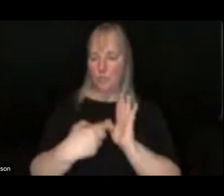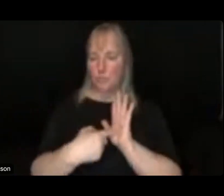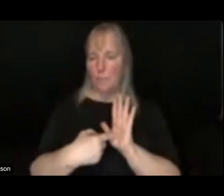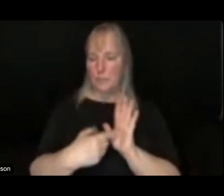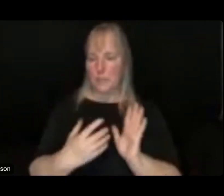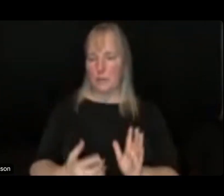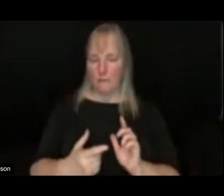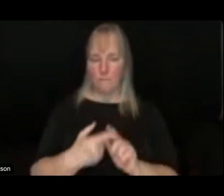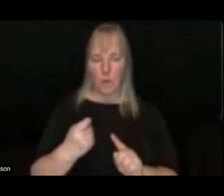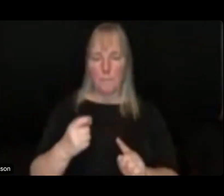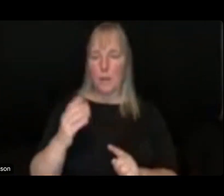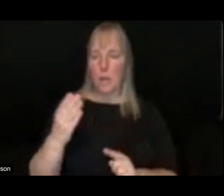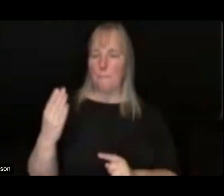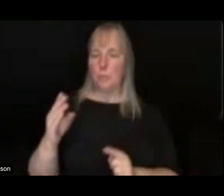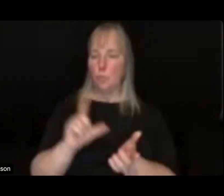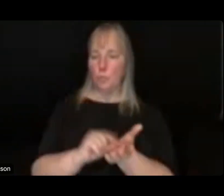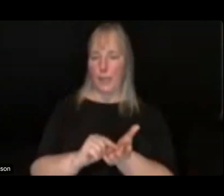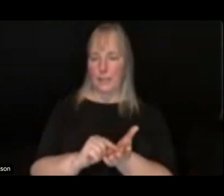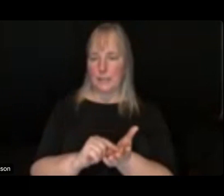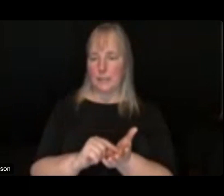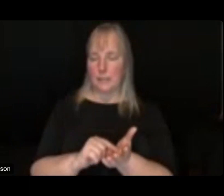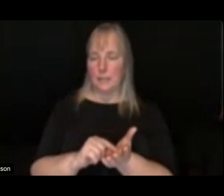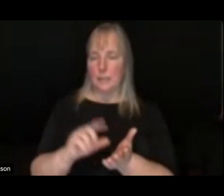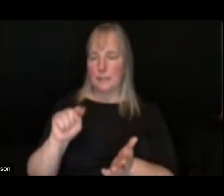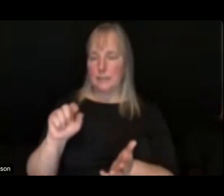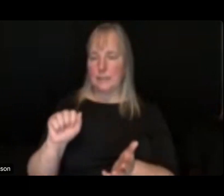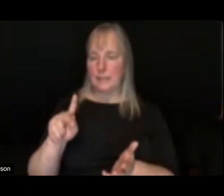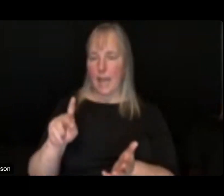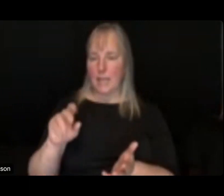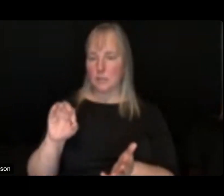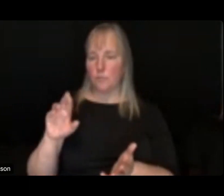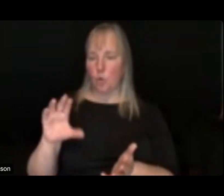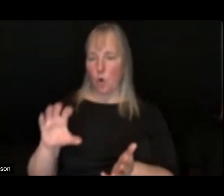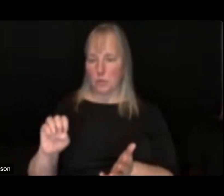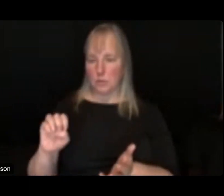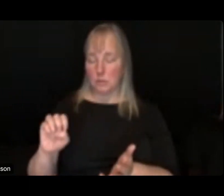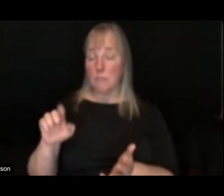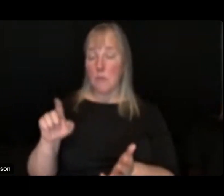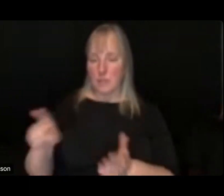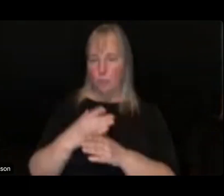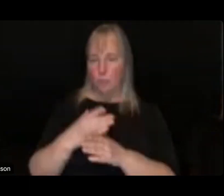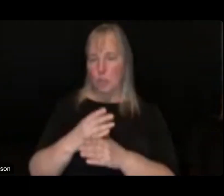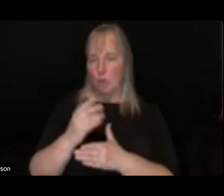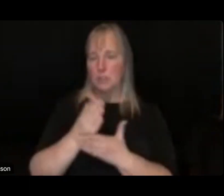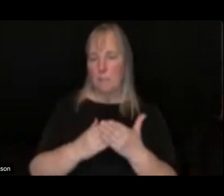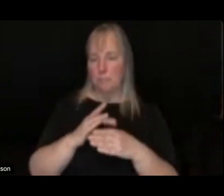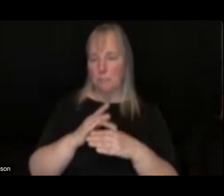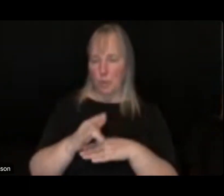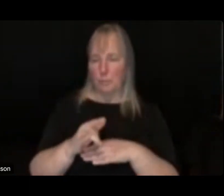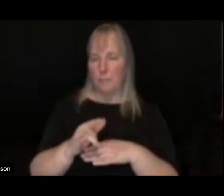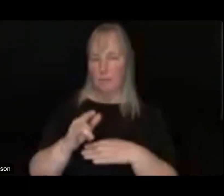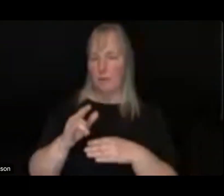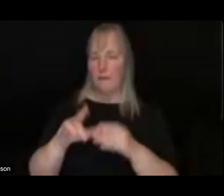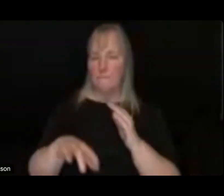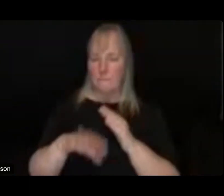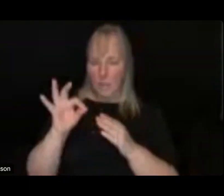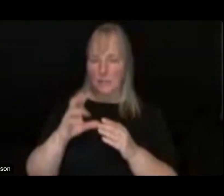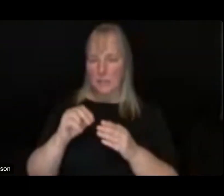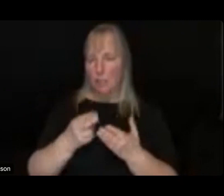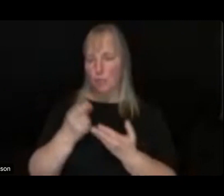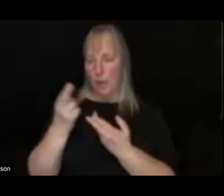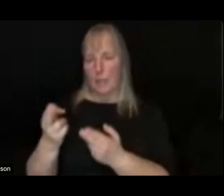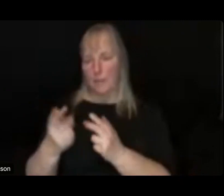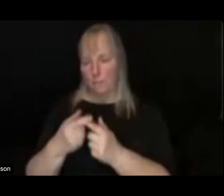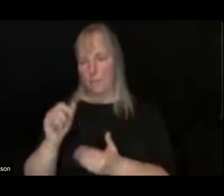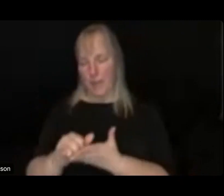Blueprint Task Force that's going to share some preliminary findings or recommendations from that would help